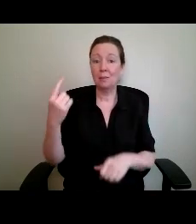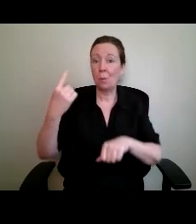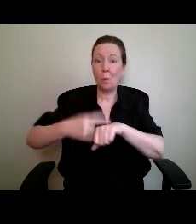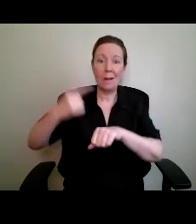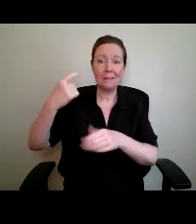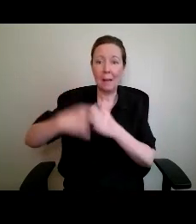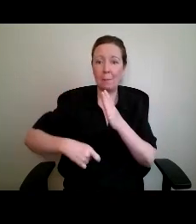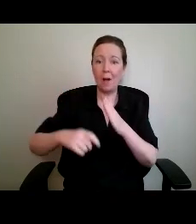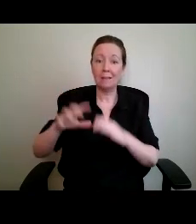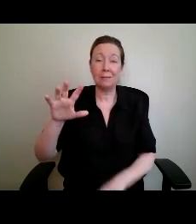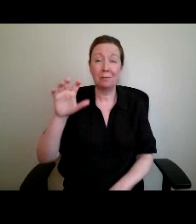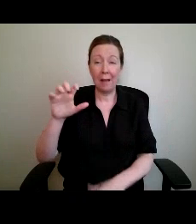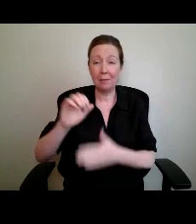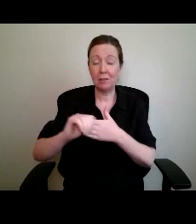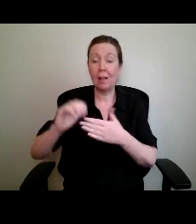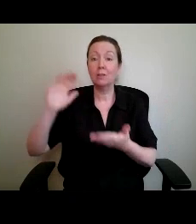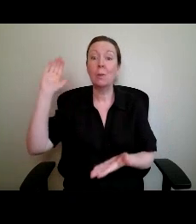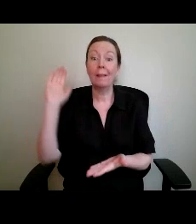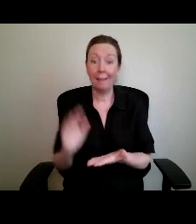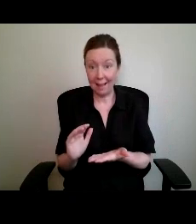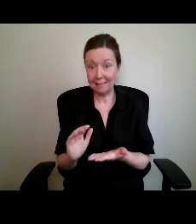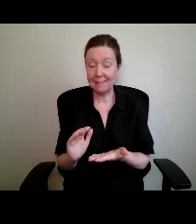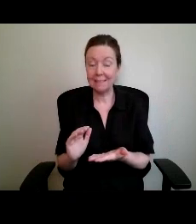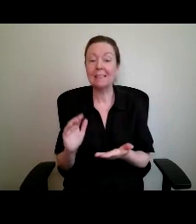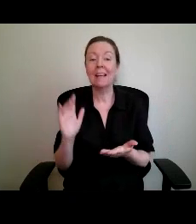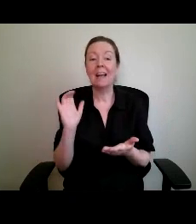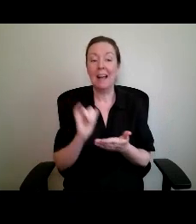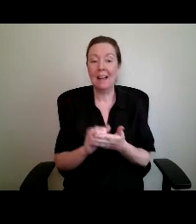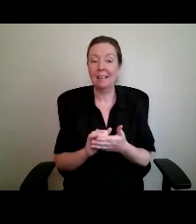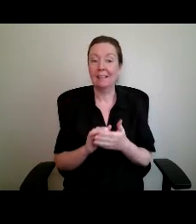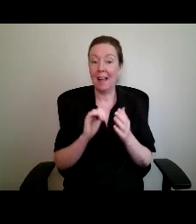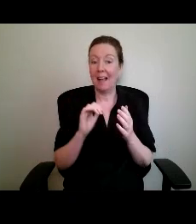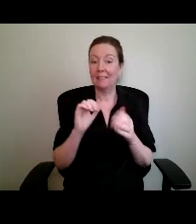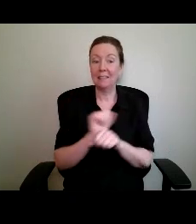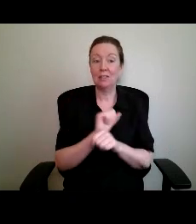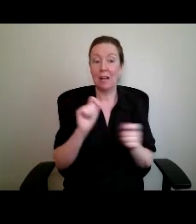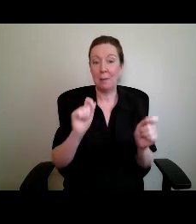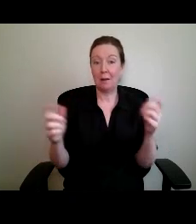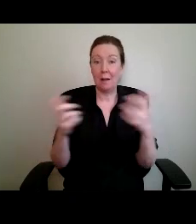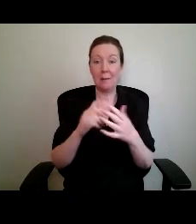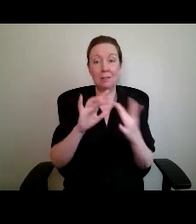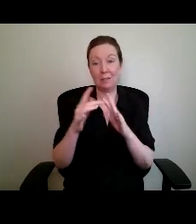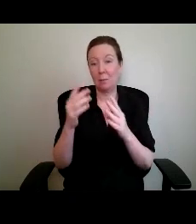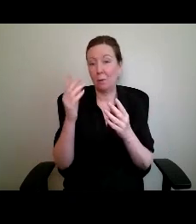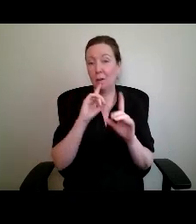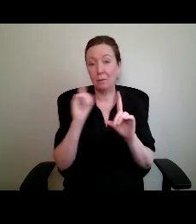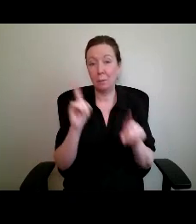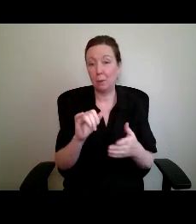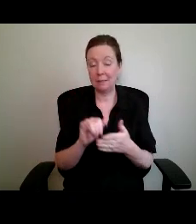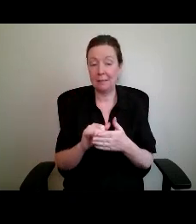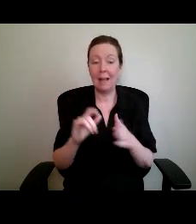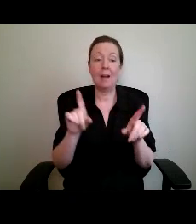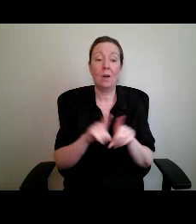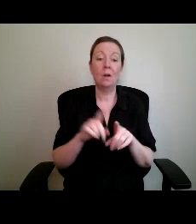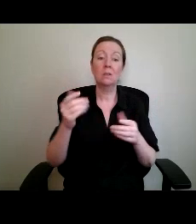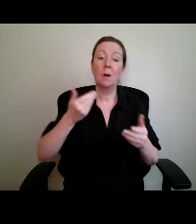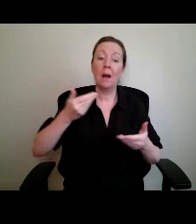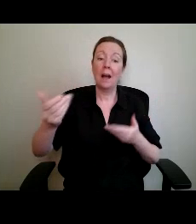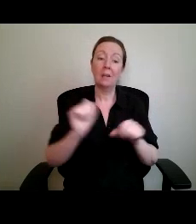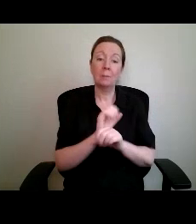of $500 or less, and this is according to the Job Accommodation Network. Additionally, hiring employees